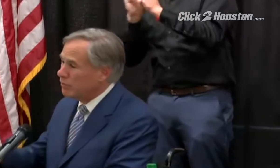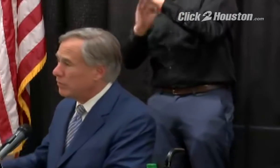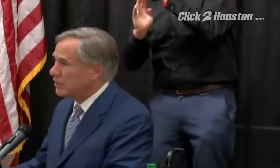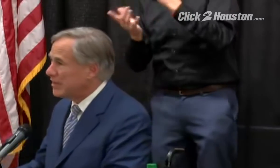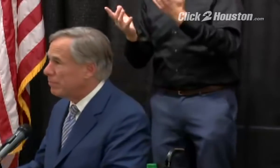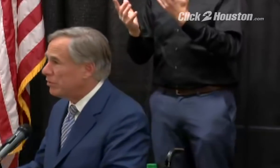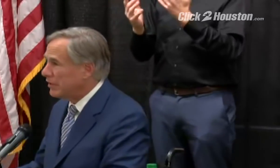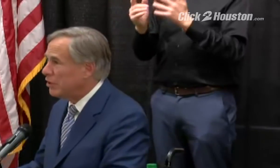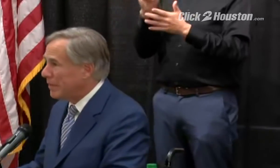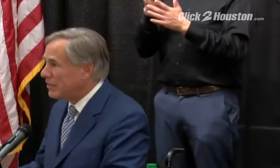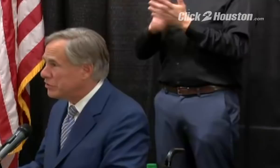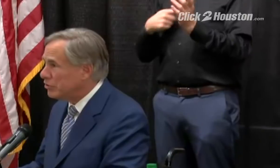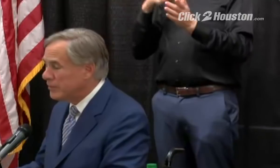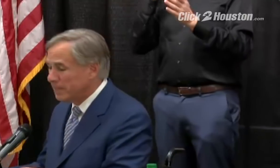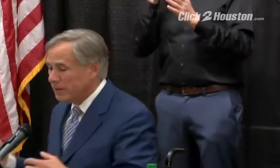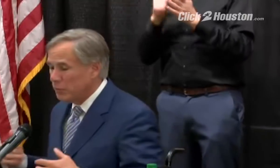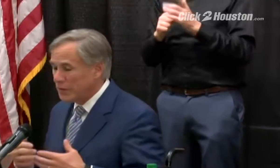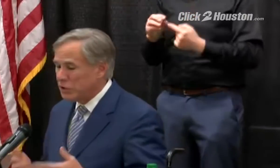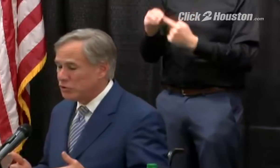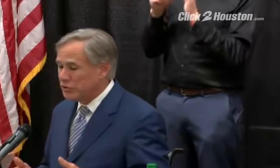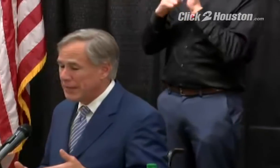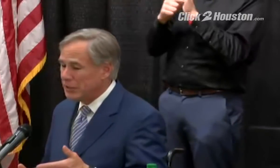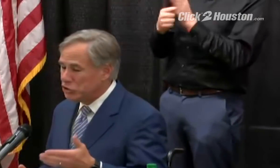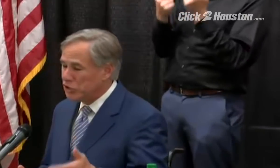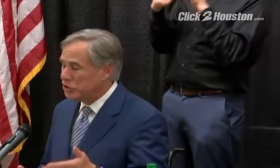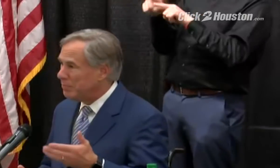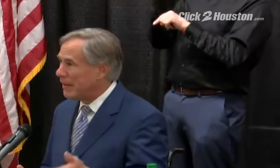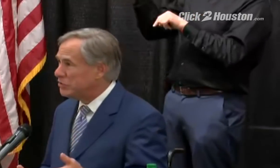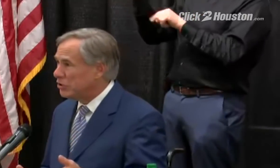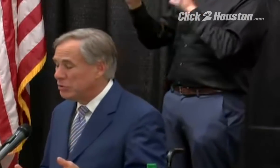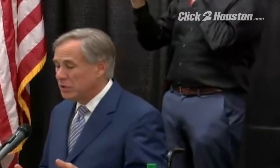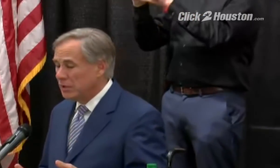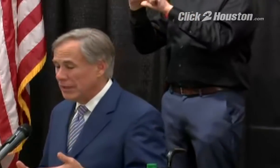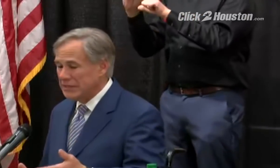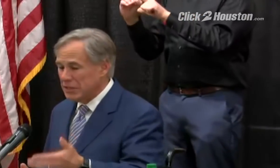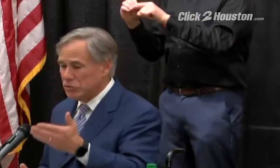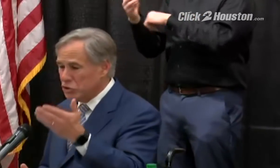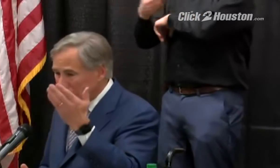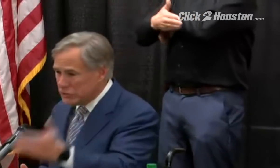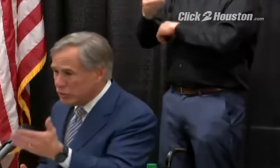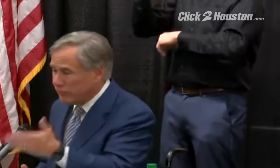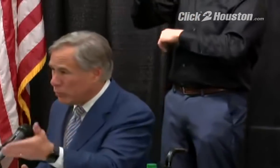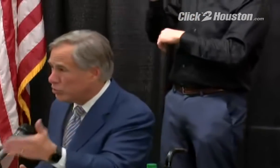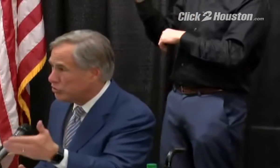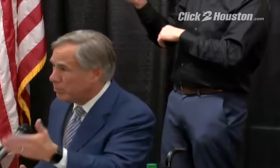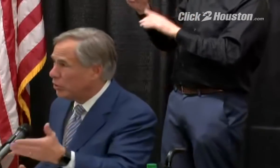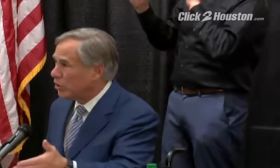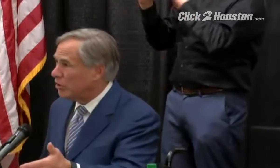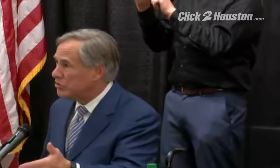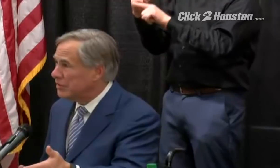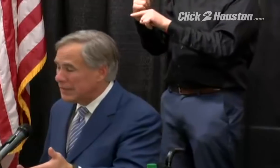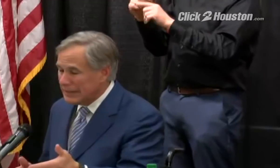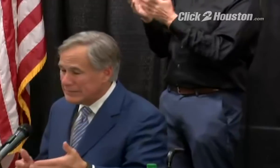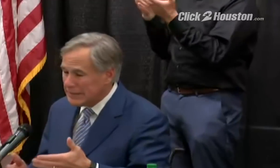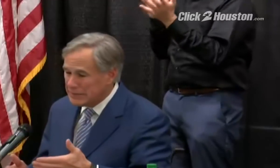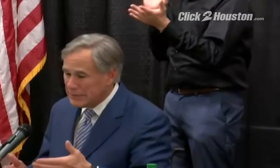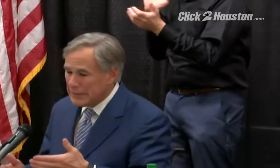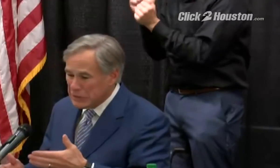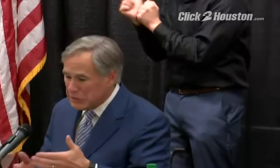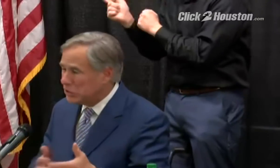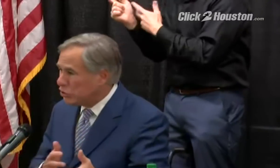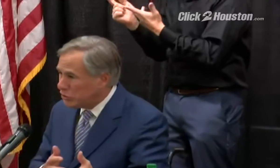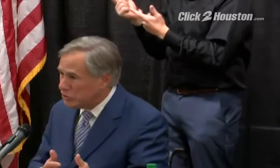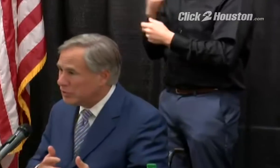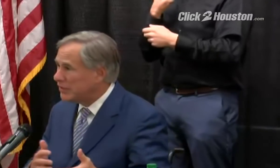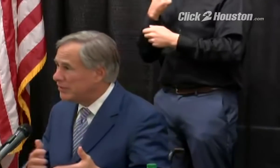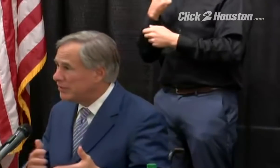for example, in El Paso, when I talked to the county judge in El Paso, I said, you need to enforce the protocols. And he said that